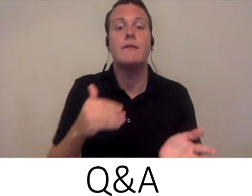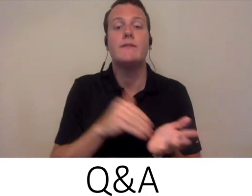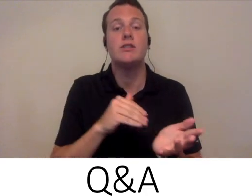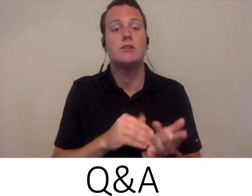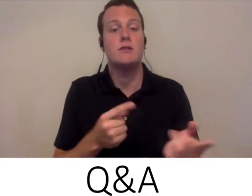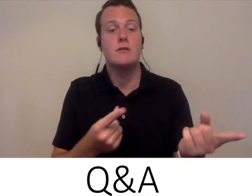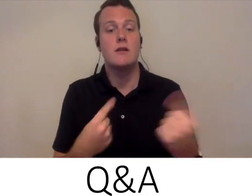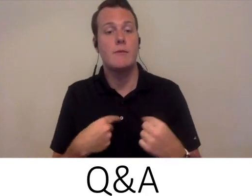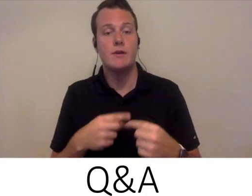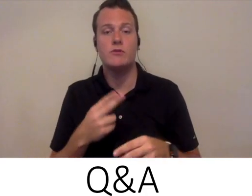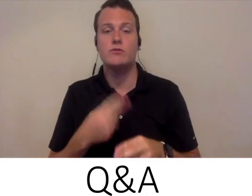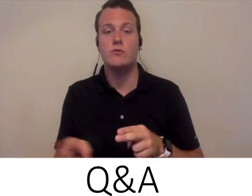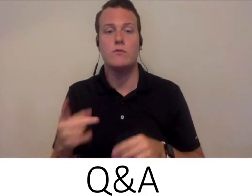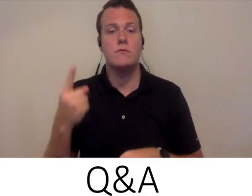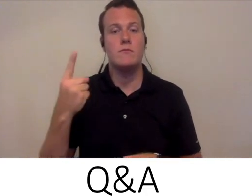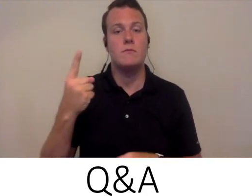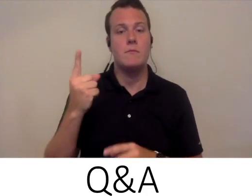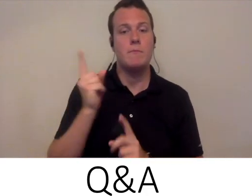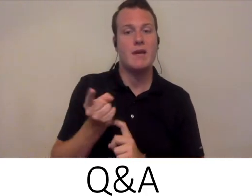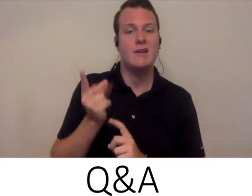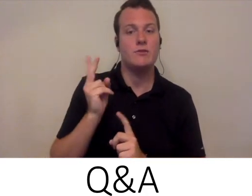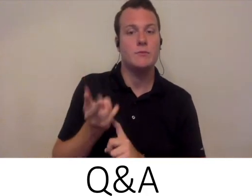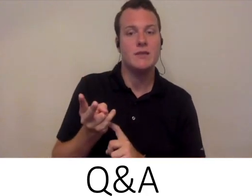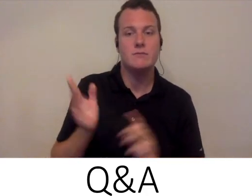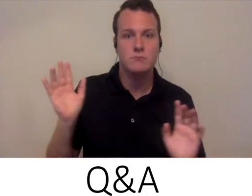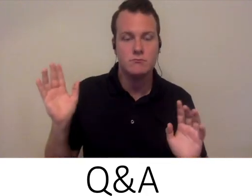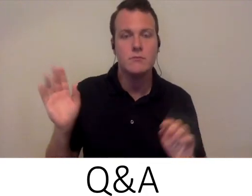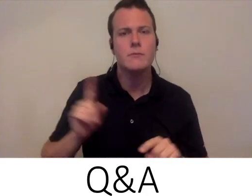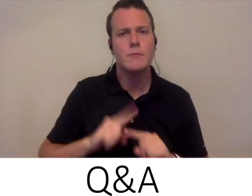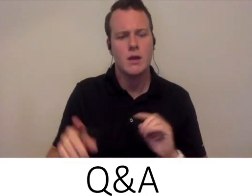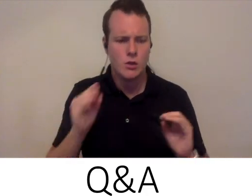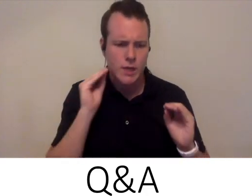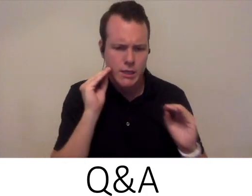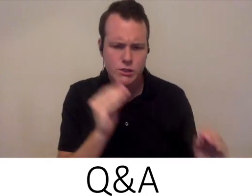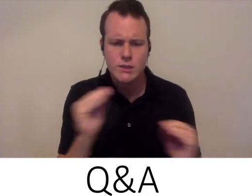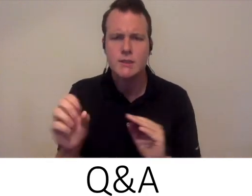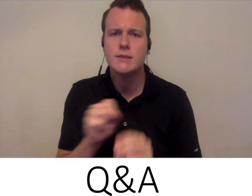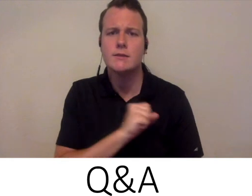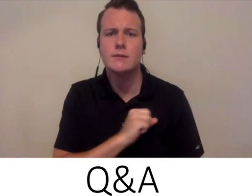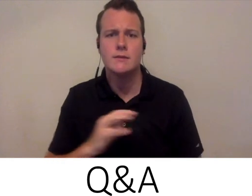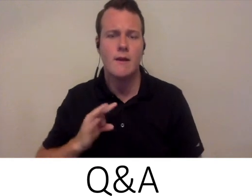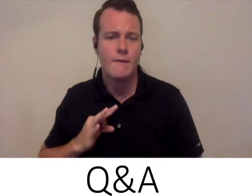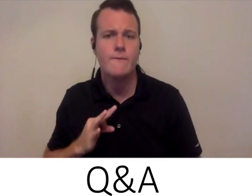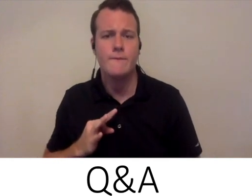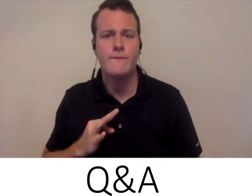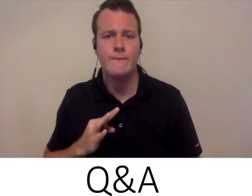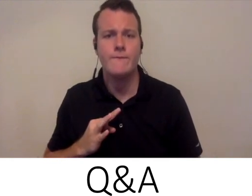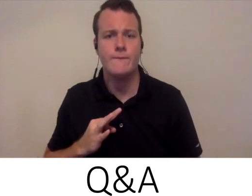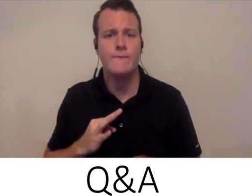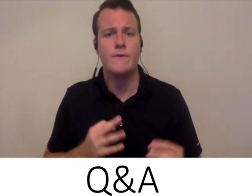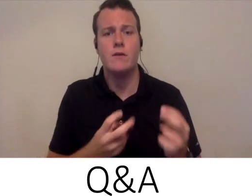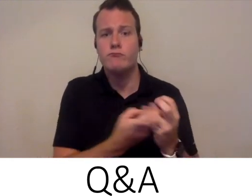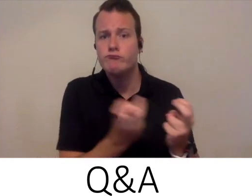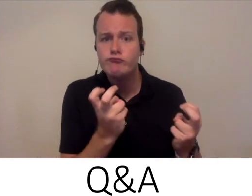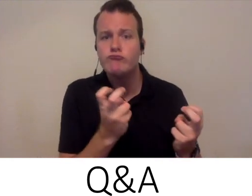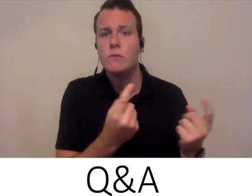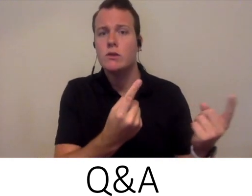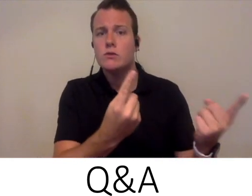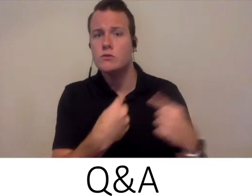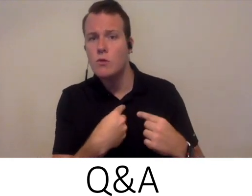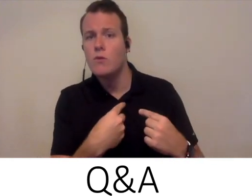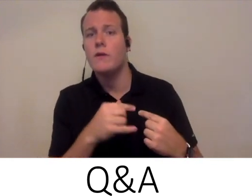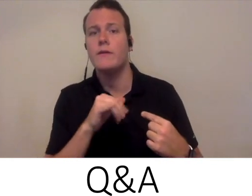minutes, but you can educate the staff that's coming into that lunch and learn. And so you're going to find